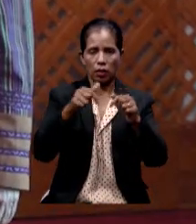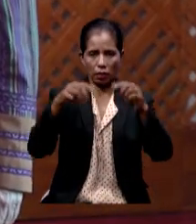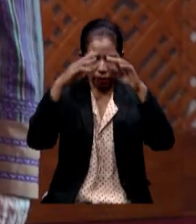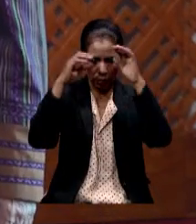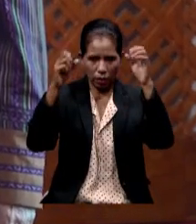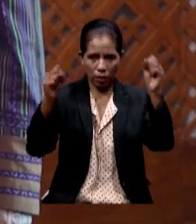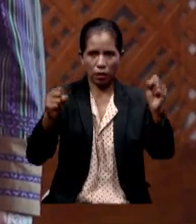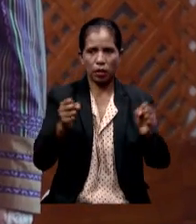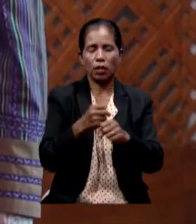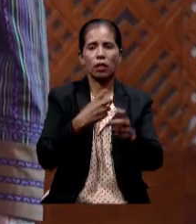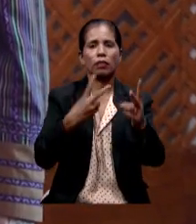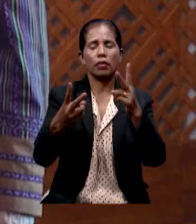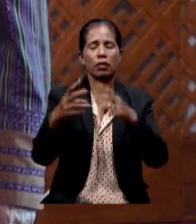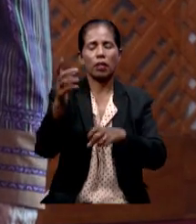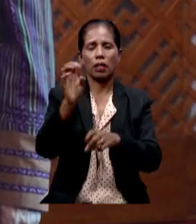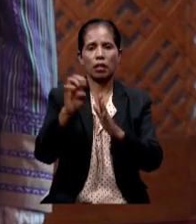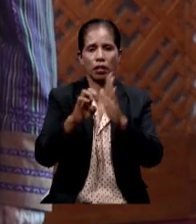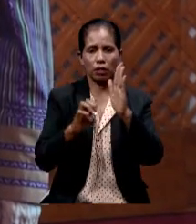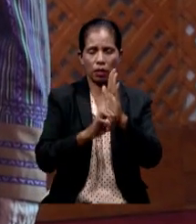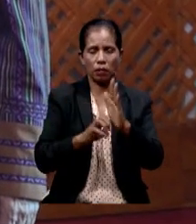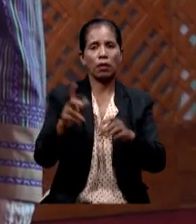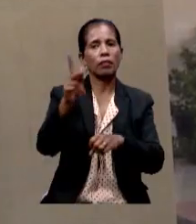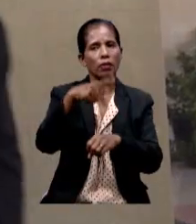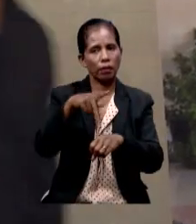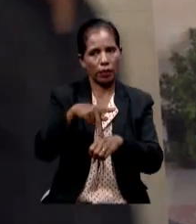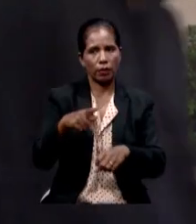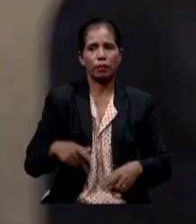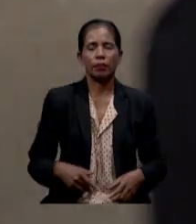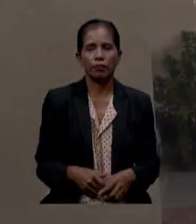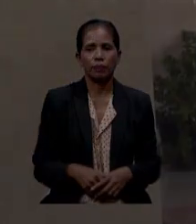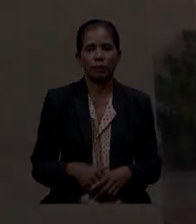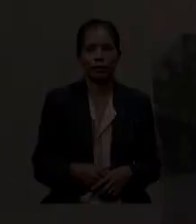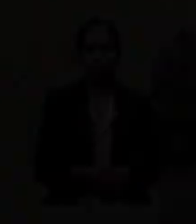república mos se halo visita estado ba Filipina. Agustinho da Costa, Celina Lopes, GMN.